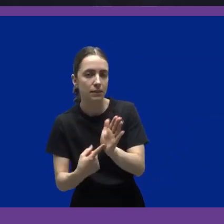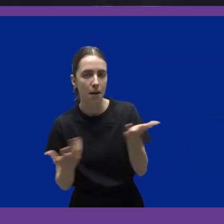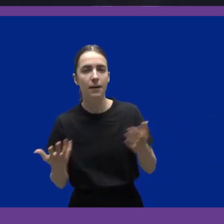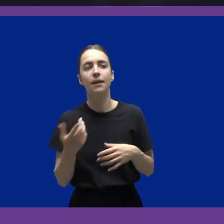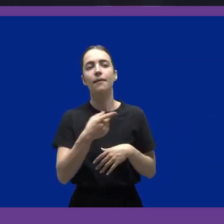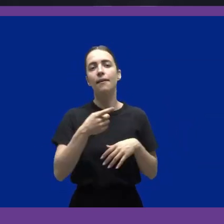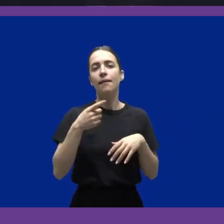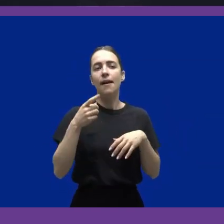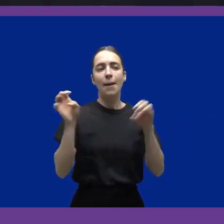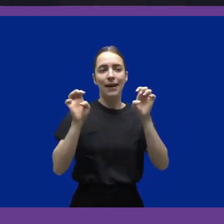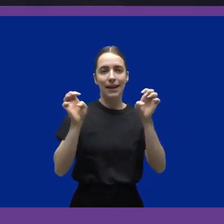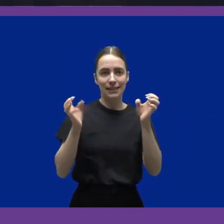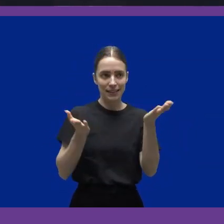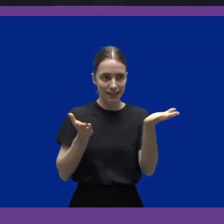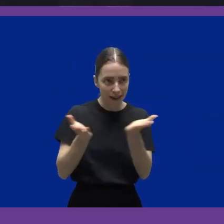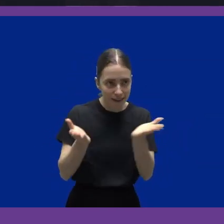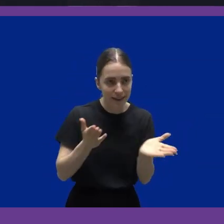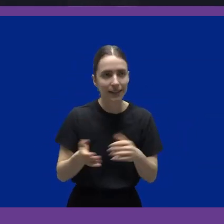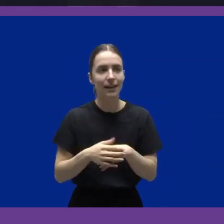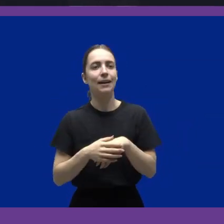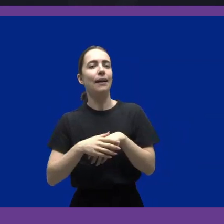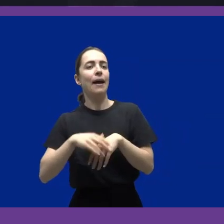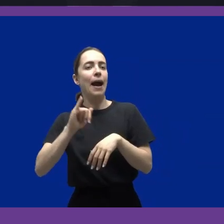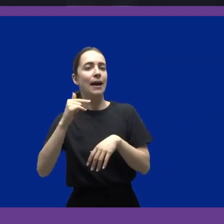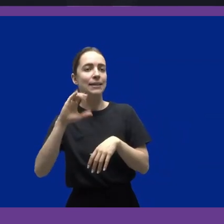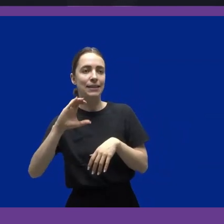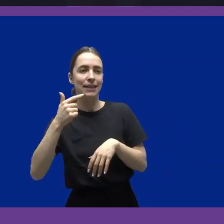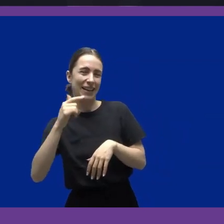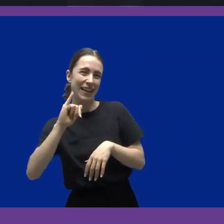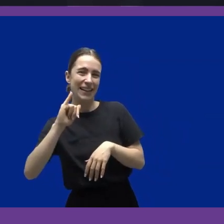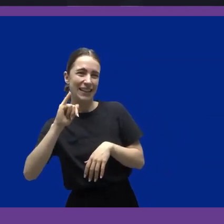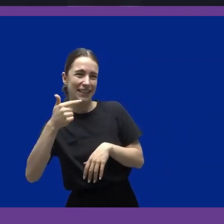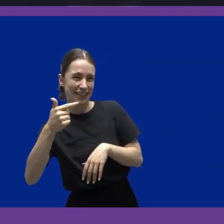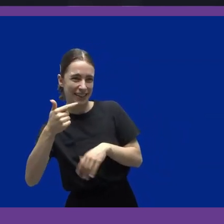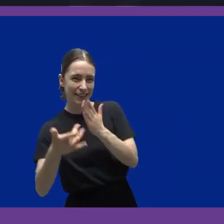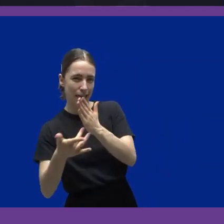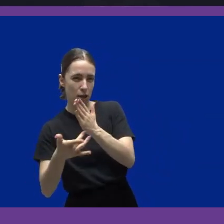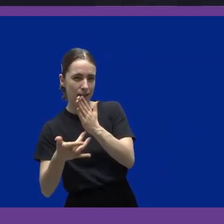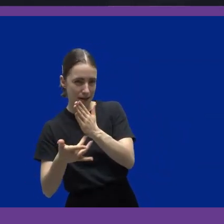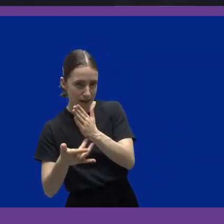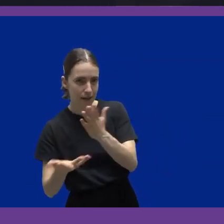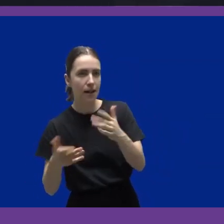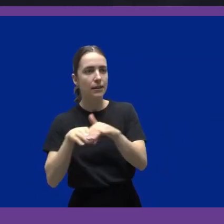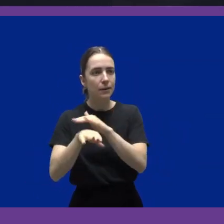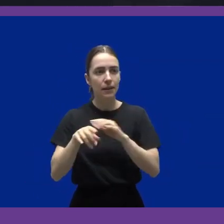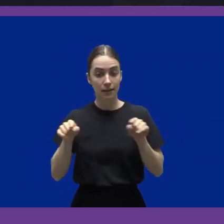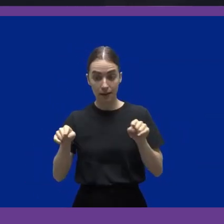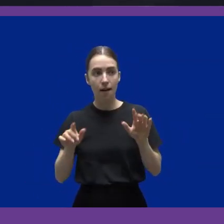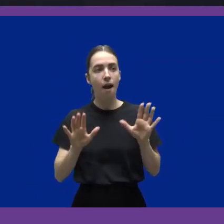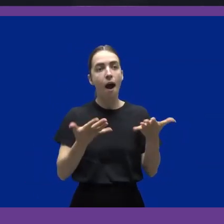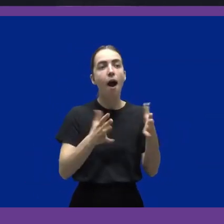ICT accessibility of ICT products and services needs to make reference to the standard on accessibility of the built environment. The standard on